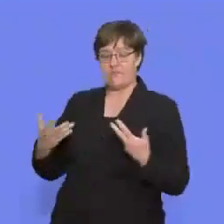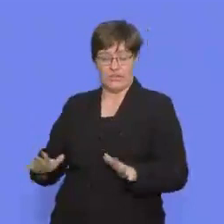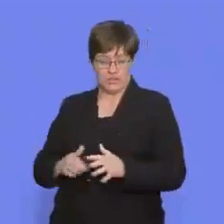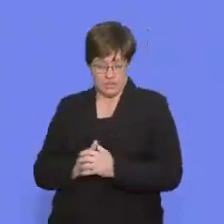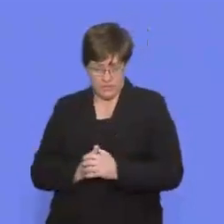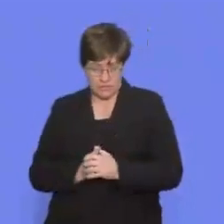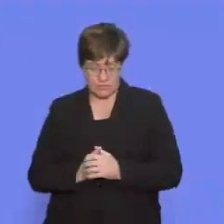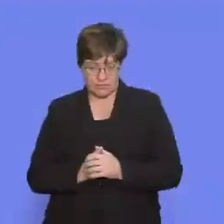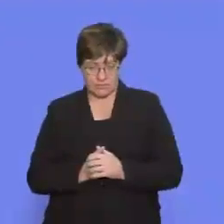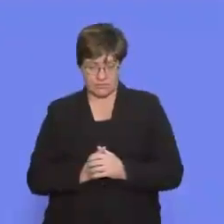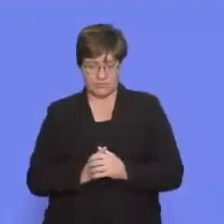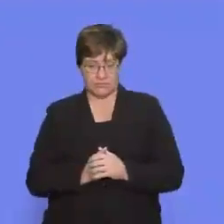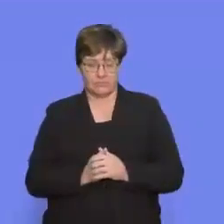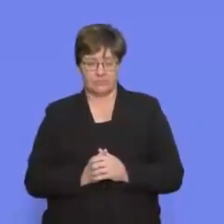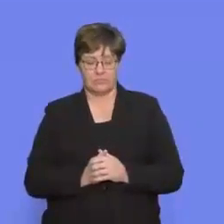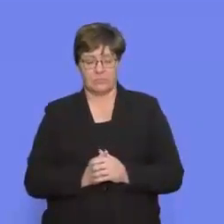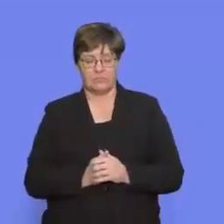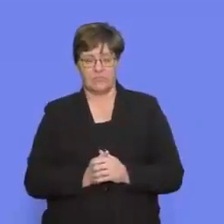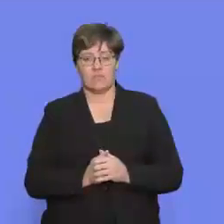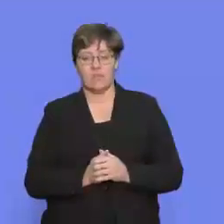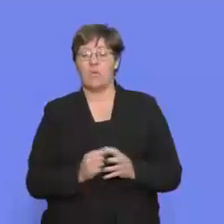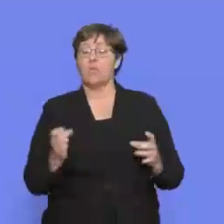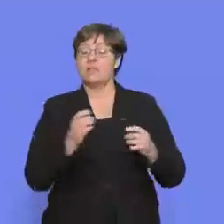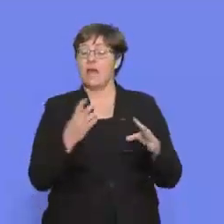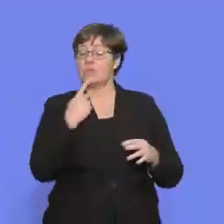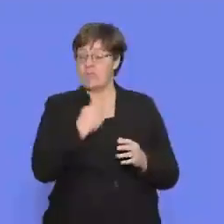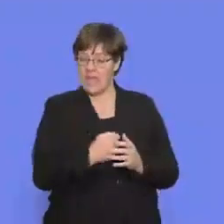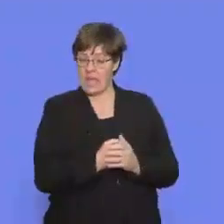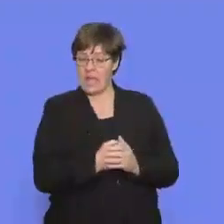effectors. We started by saying the receptors will